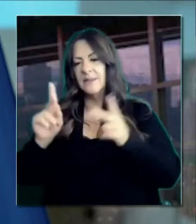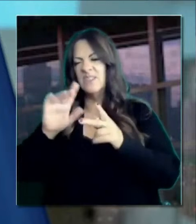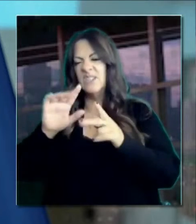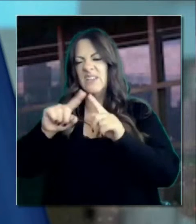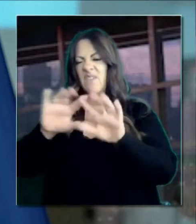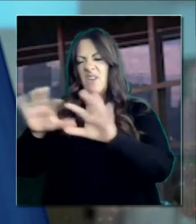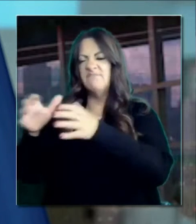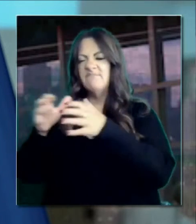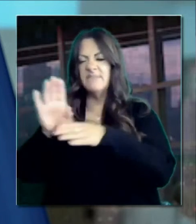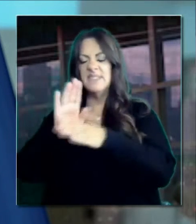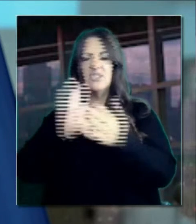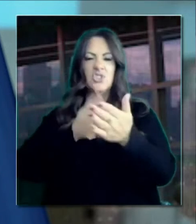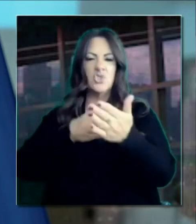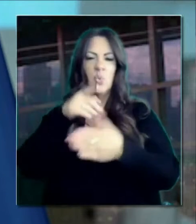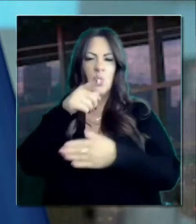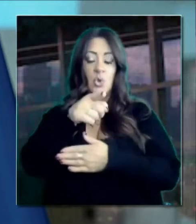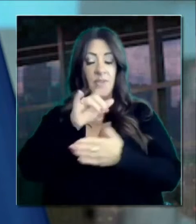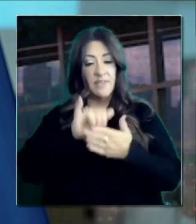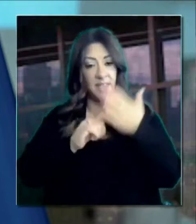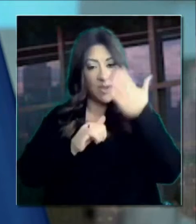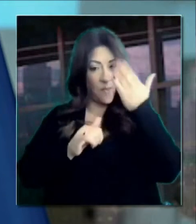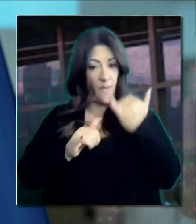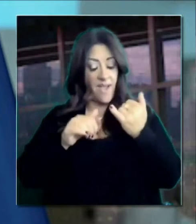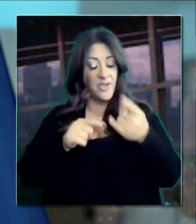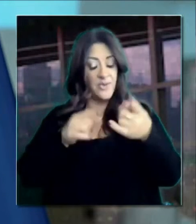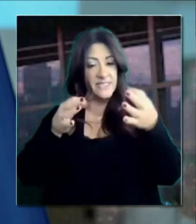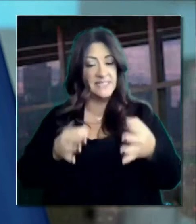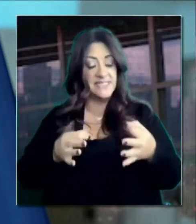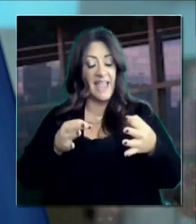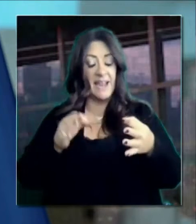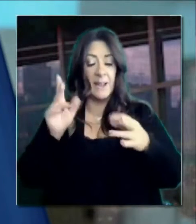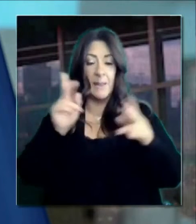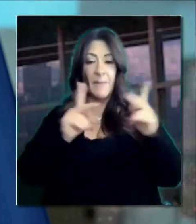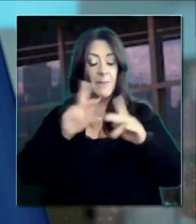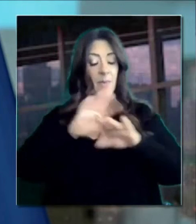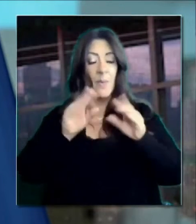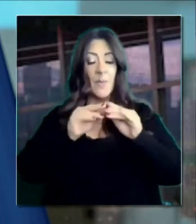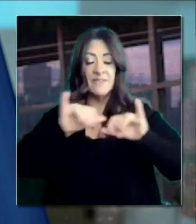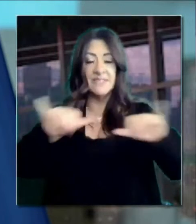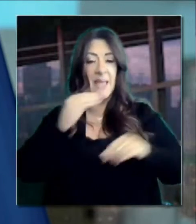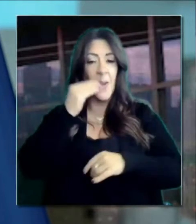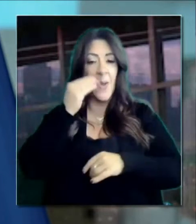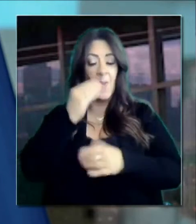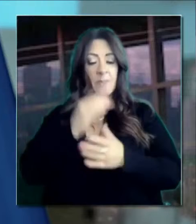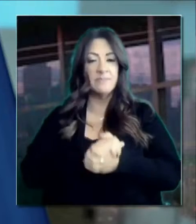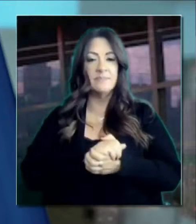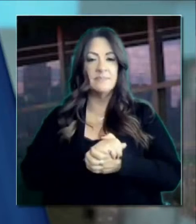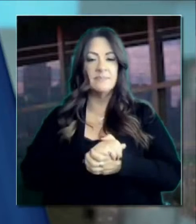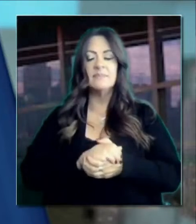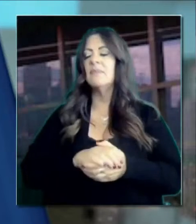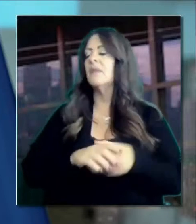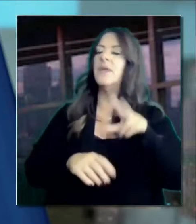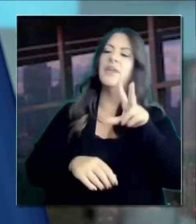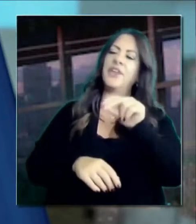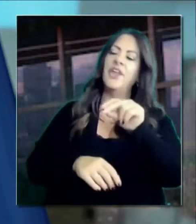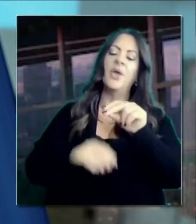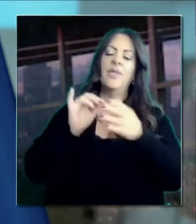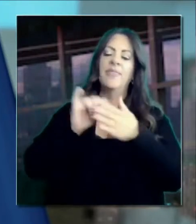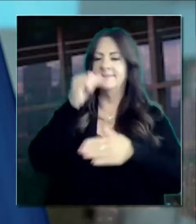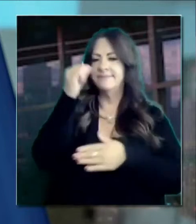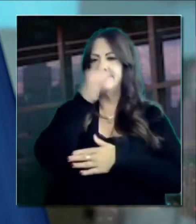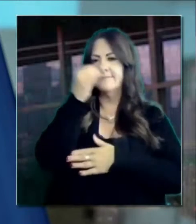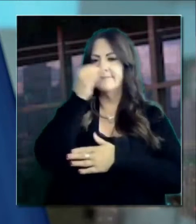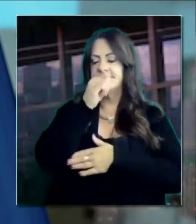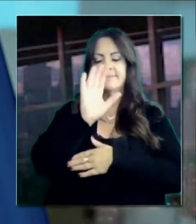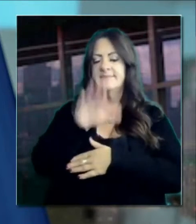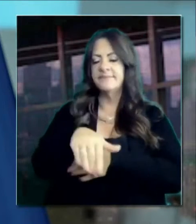that. I want to give you a chance to respond to people that are saying that. Yeah, that's just complete, utter nonsense. So let's just dispense with that